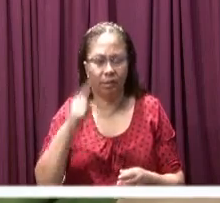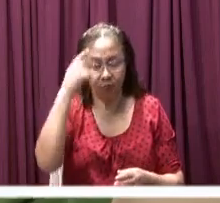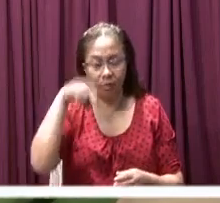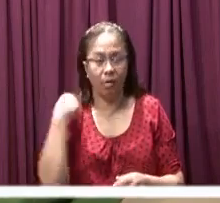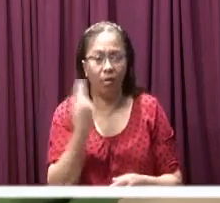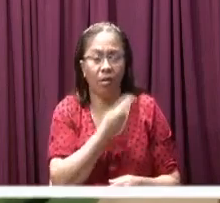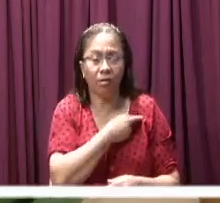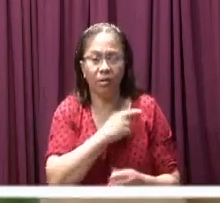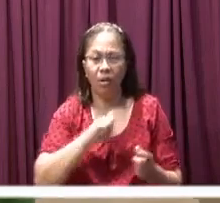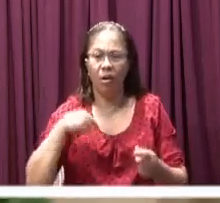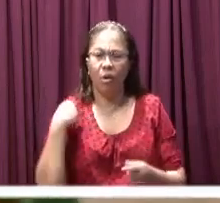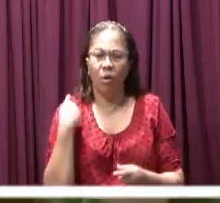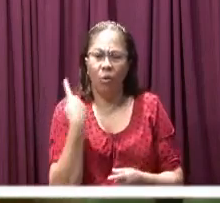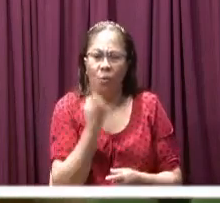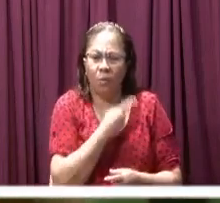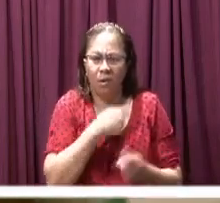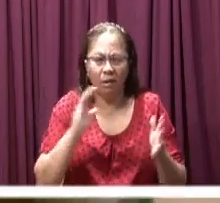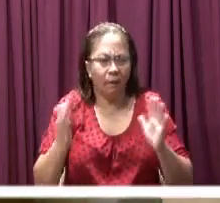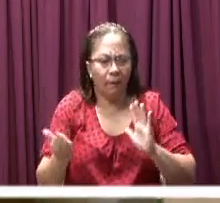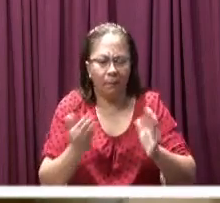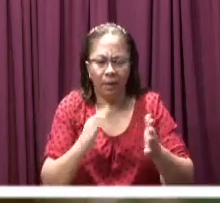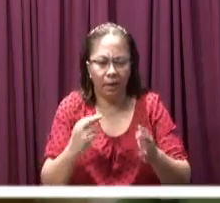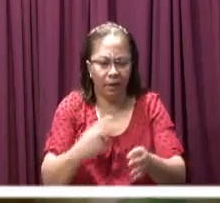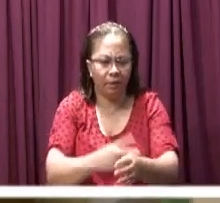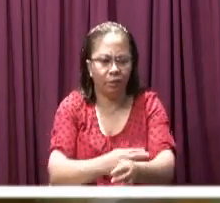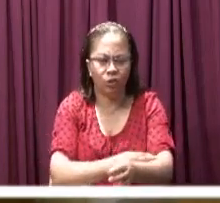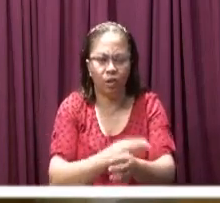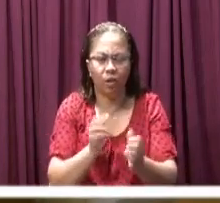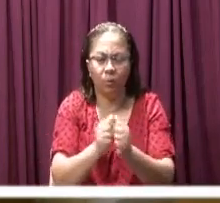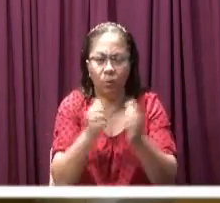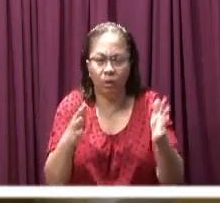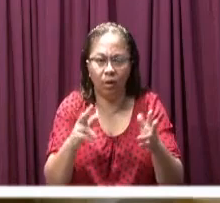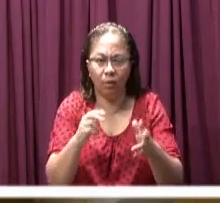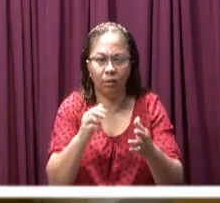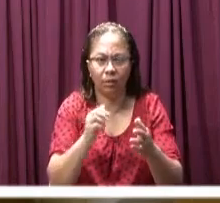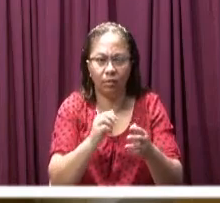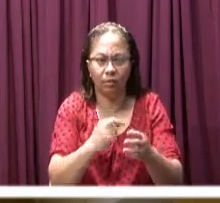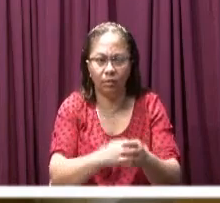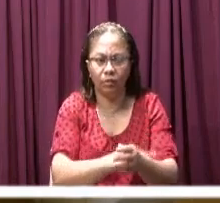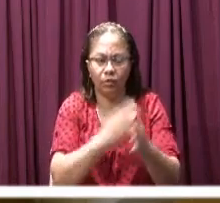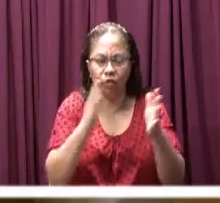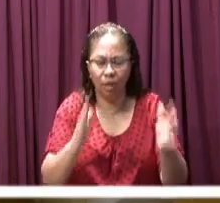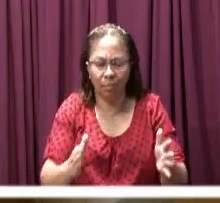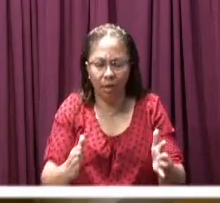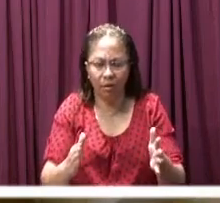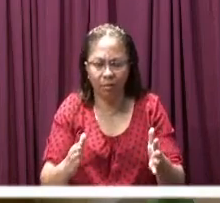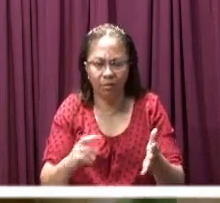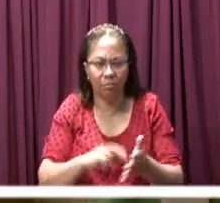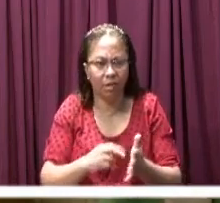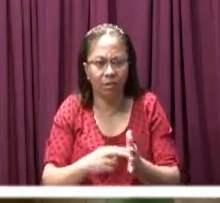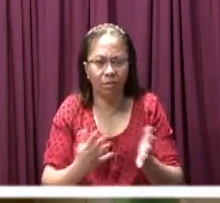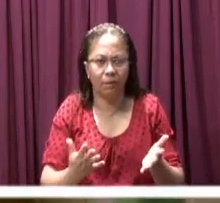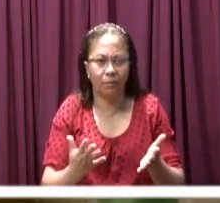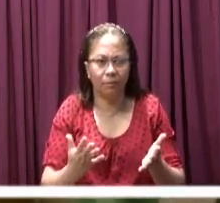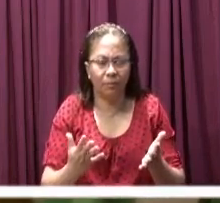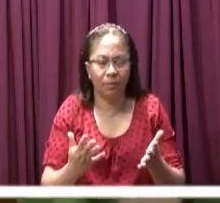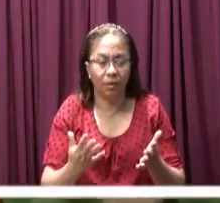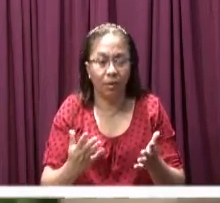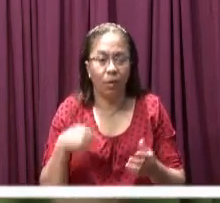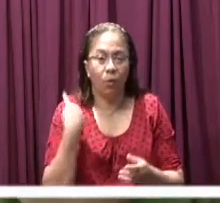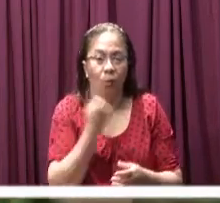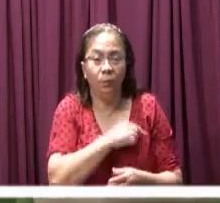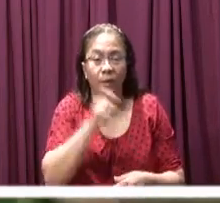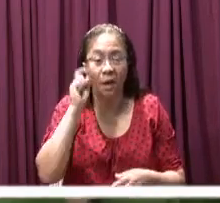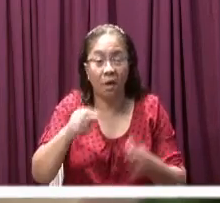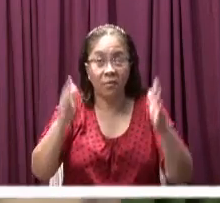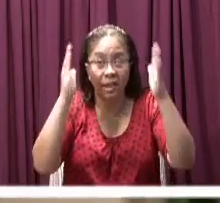to be like sheep who have a shepherd, we know from John's gospel, for the sheep listen